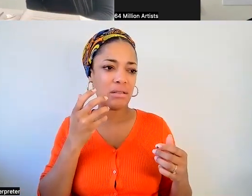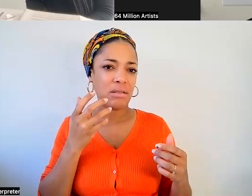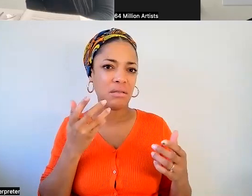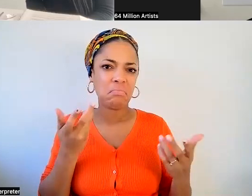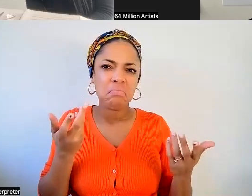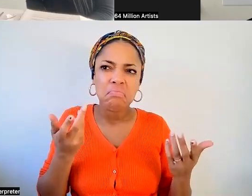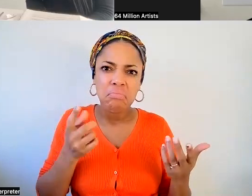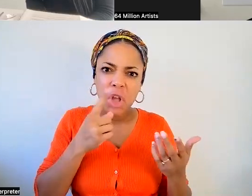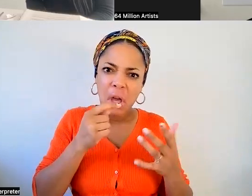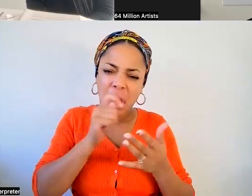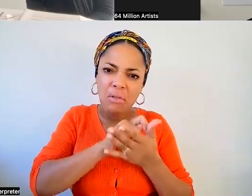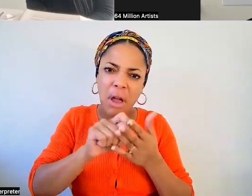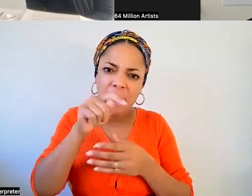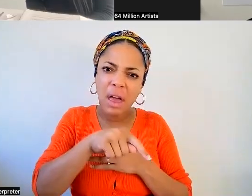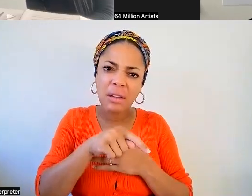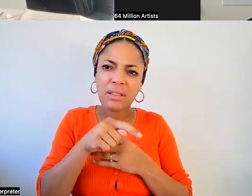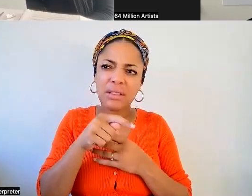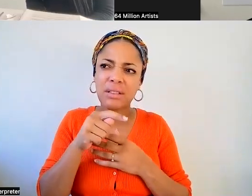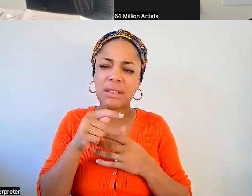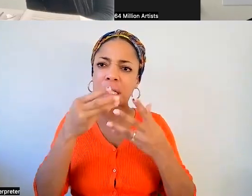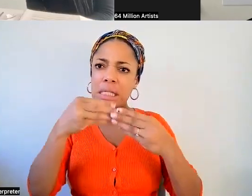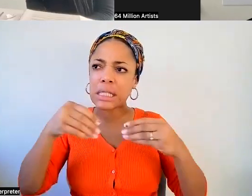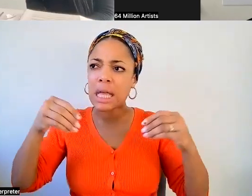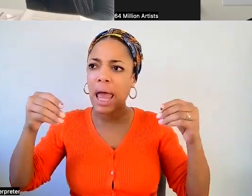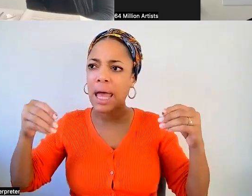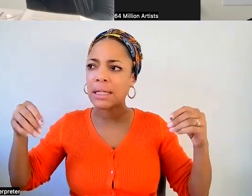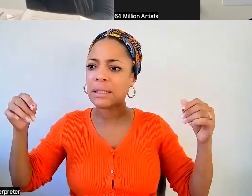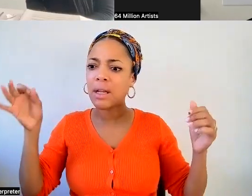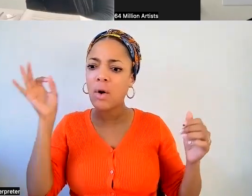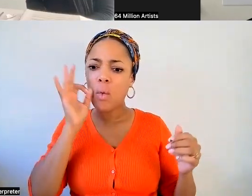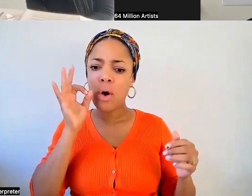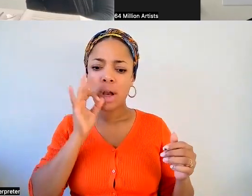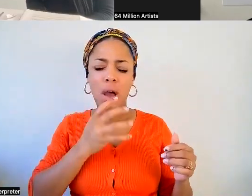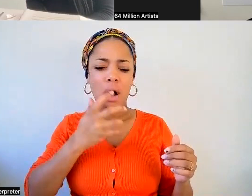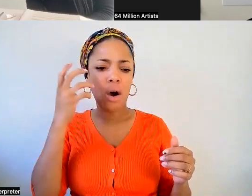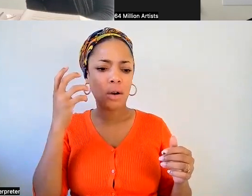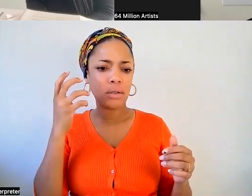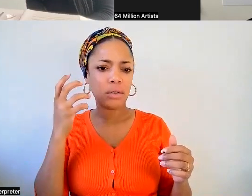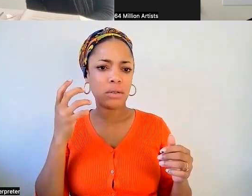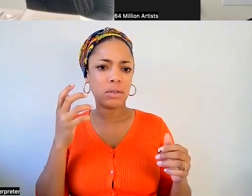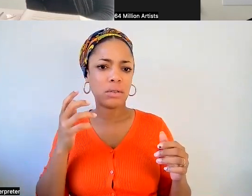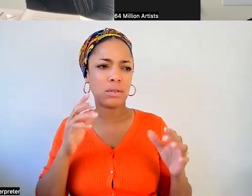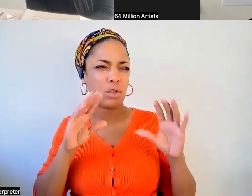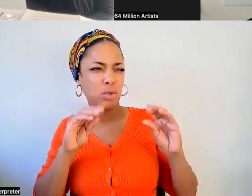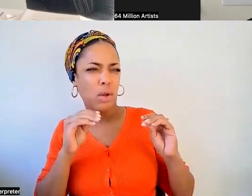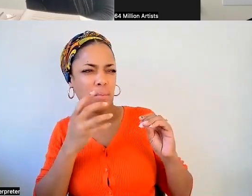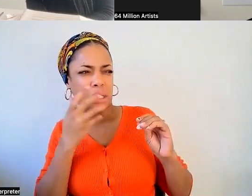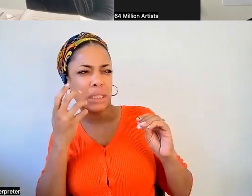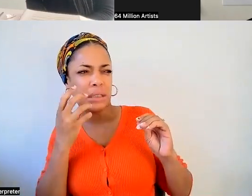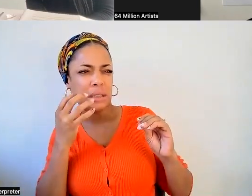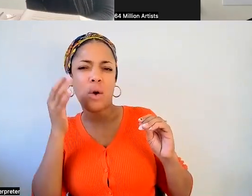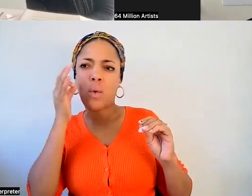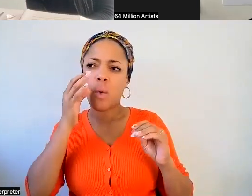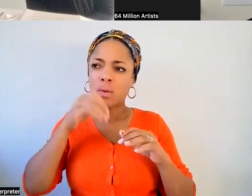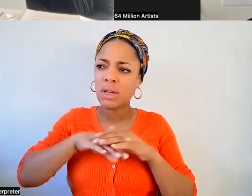very vague memory, you can write sand, water, hot. Stop it being hot. Water and the